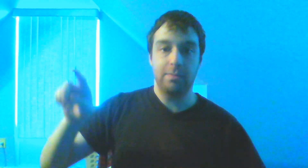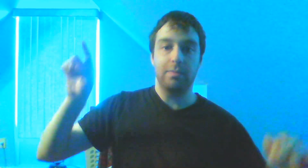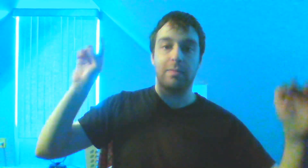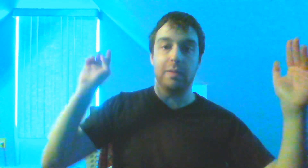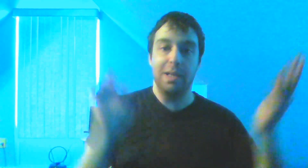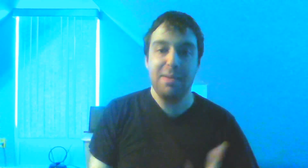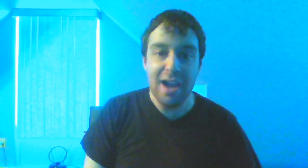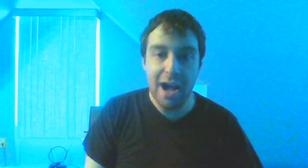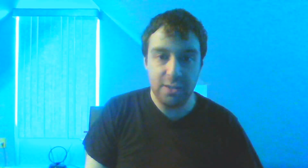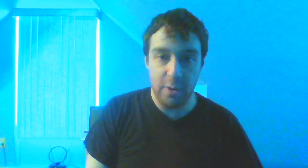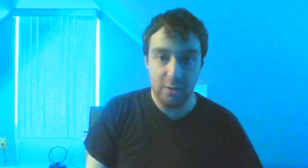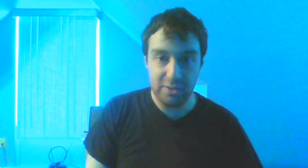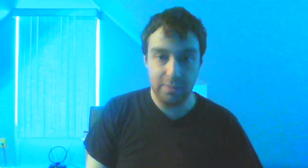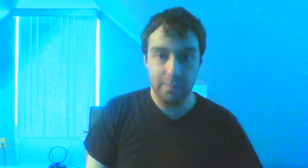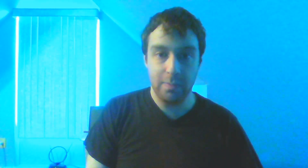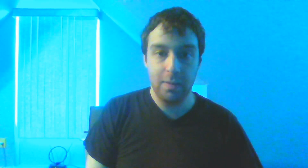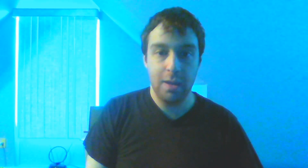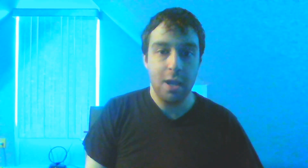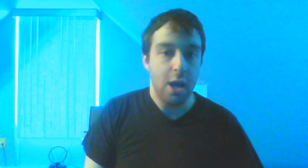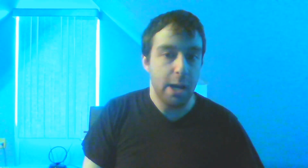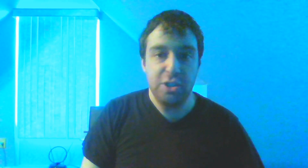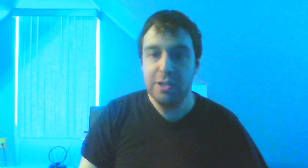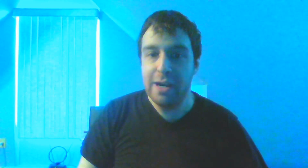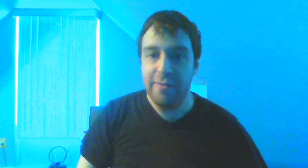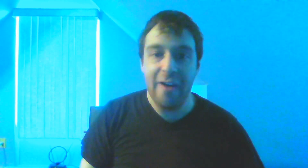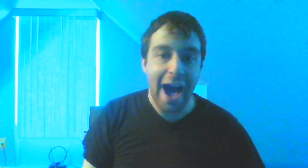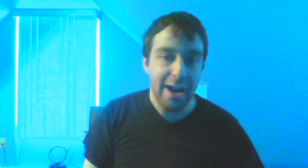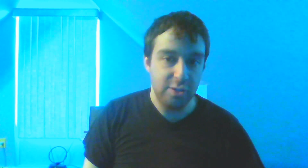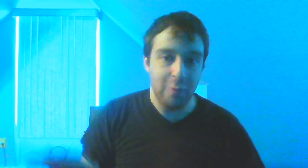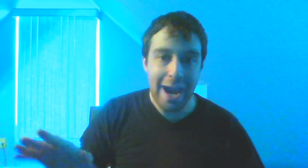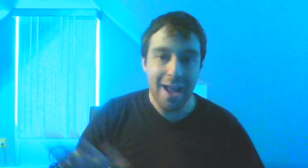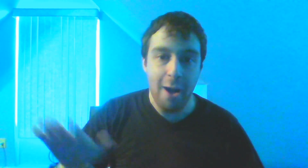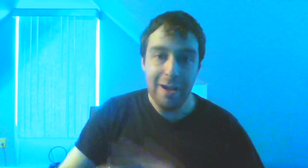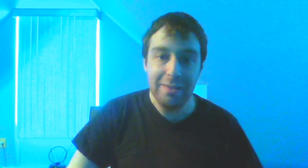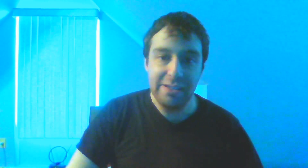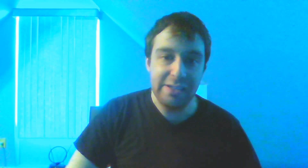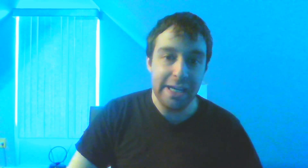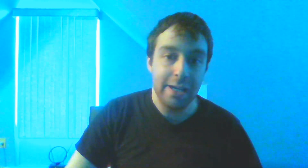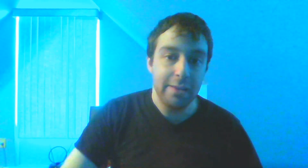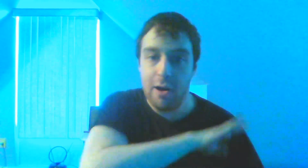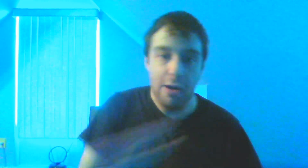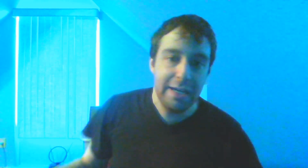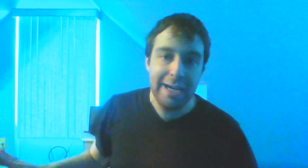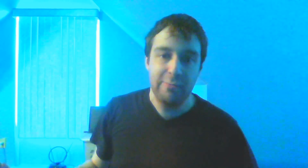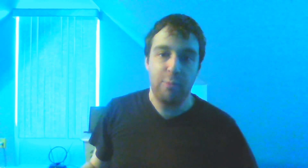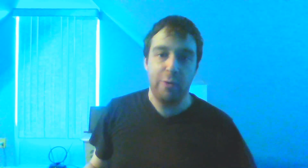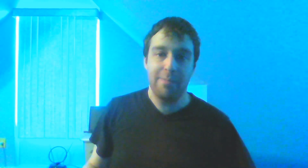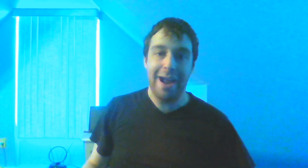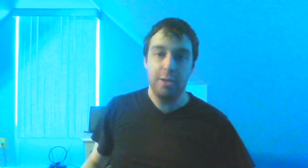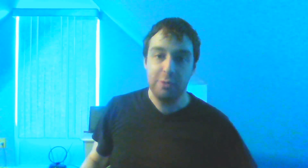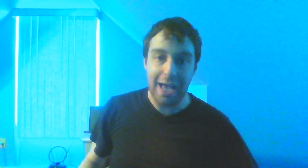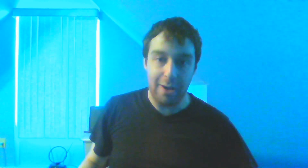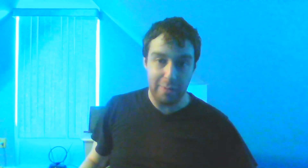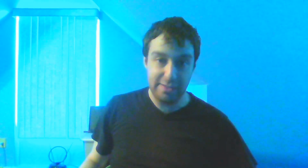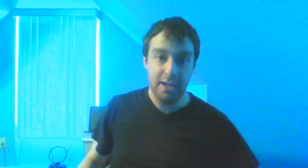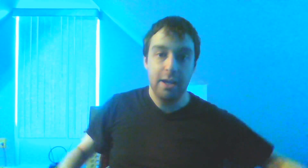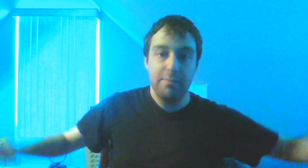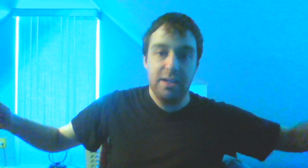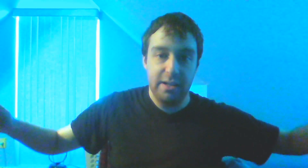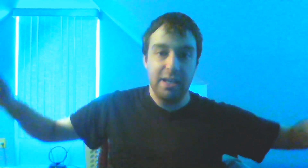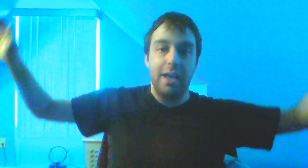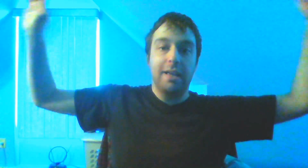Because, let me be honest, folks, I'm sure there are fires right now in the city that aren't getting reported by news